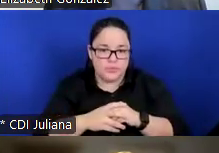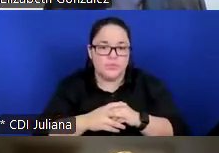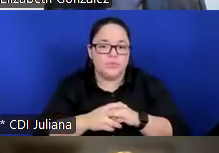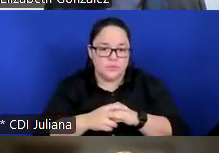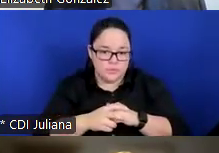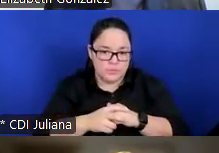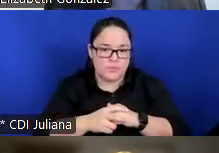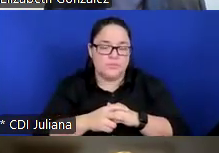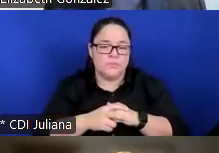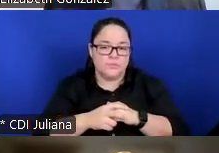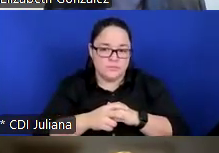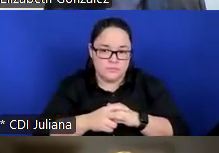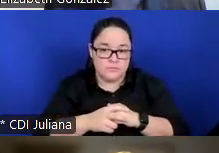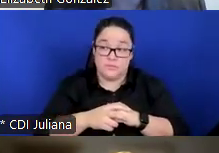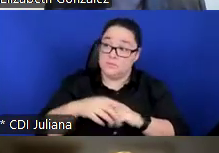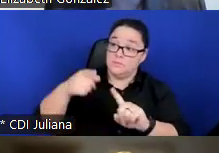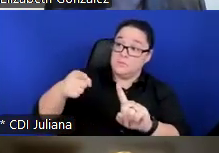Bankruptcy is not one of these decisions.